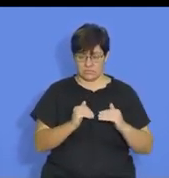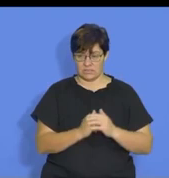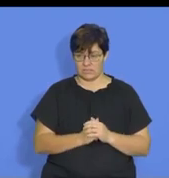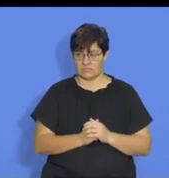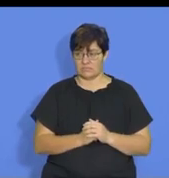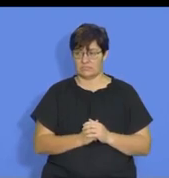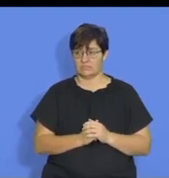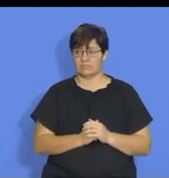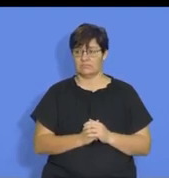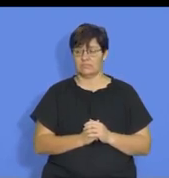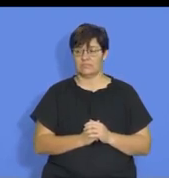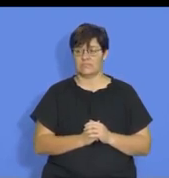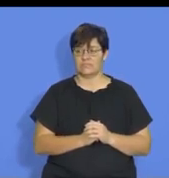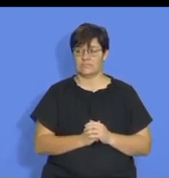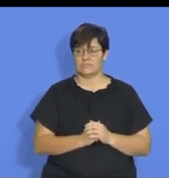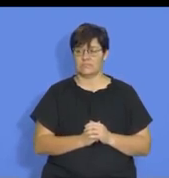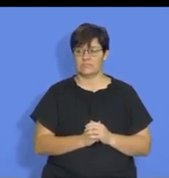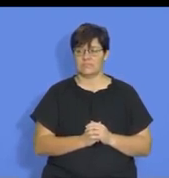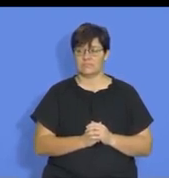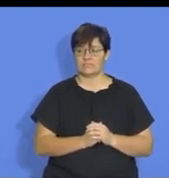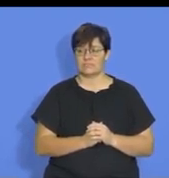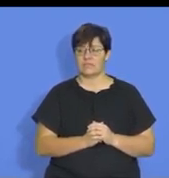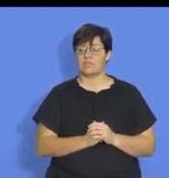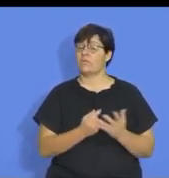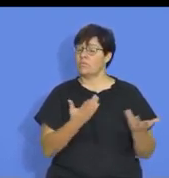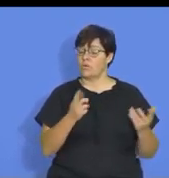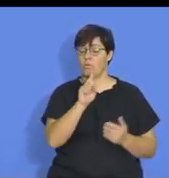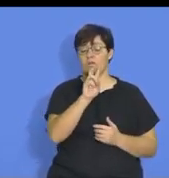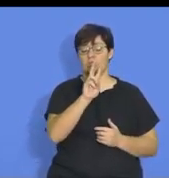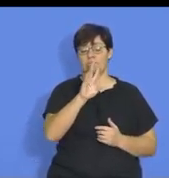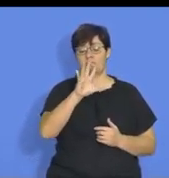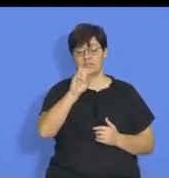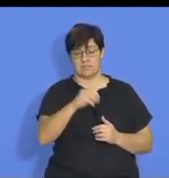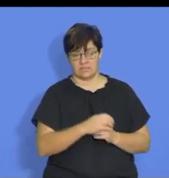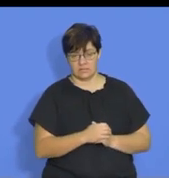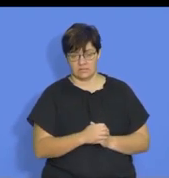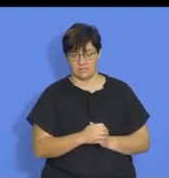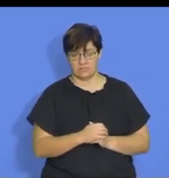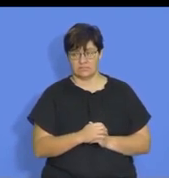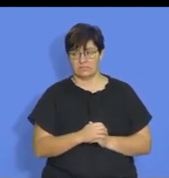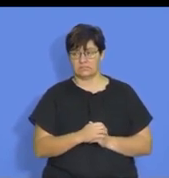going to decrease, right? Owner's equity is now going to decrease by